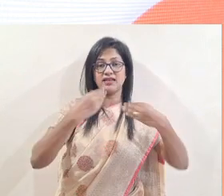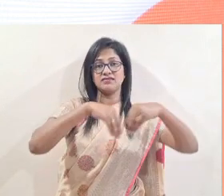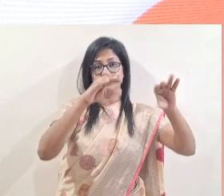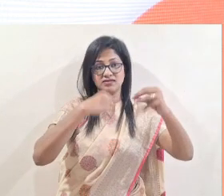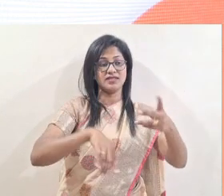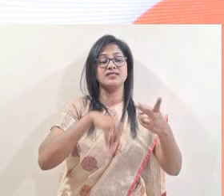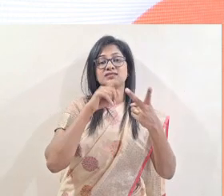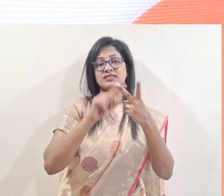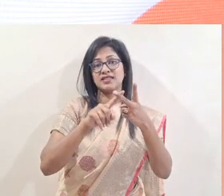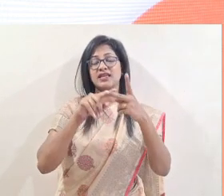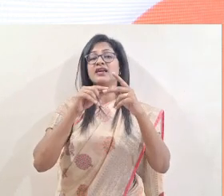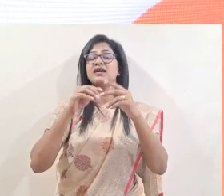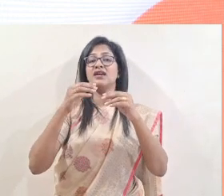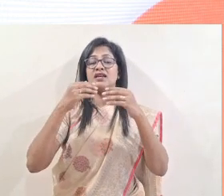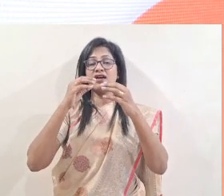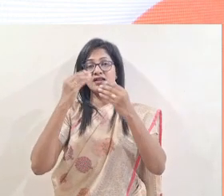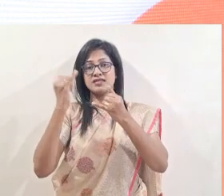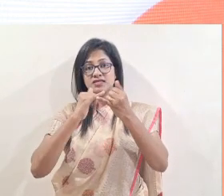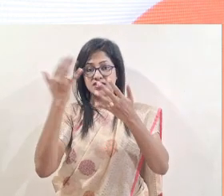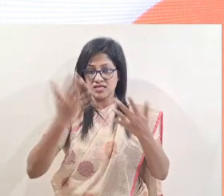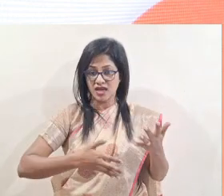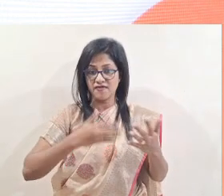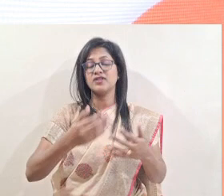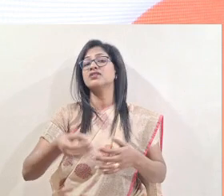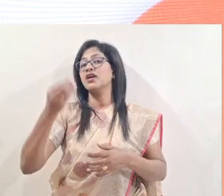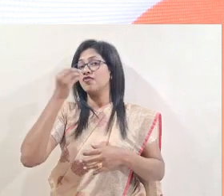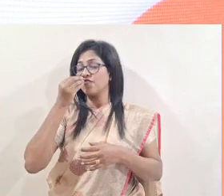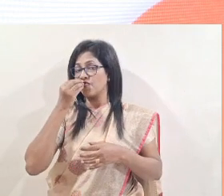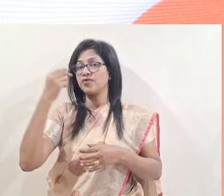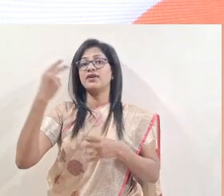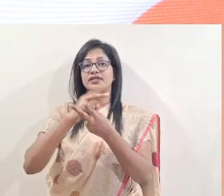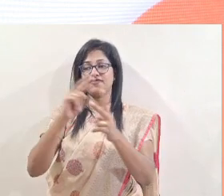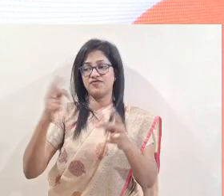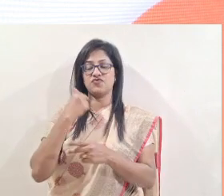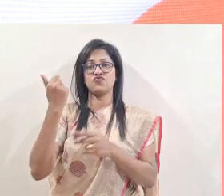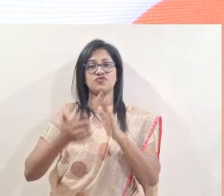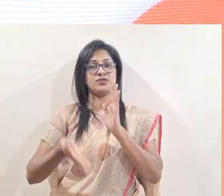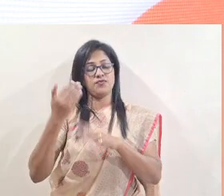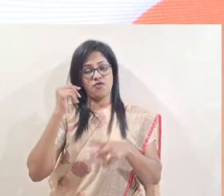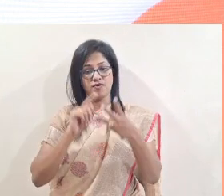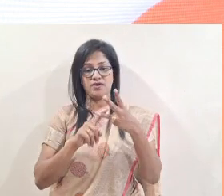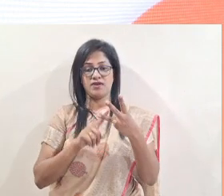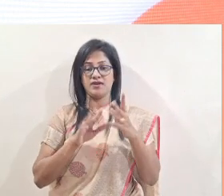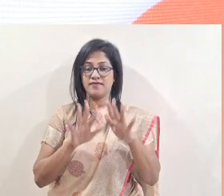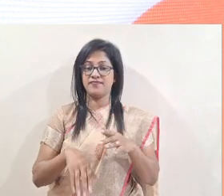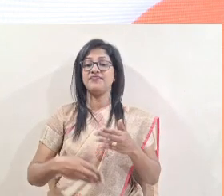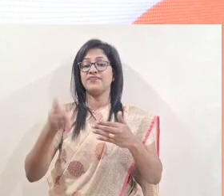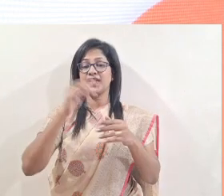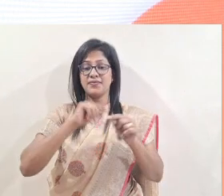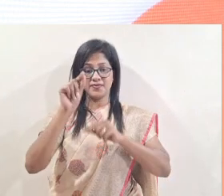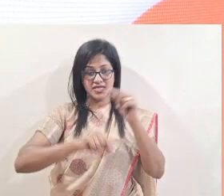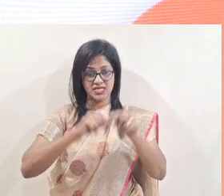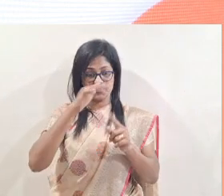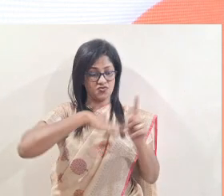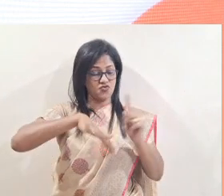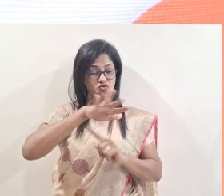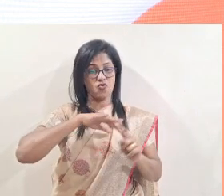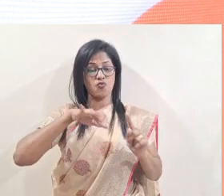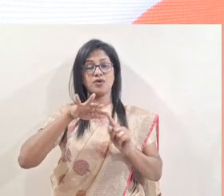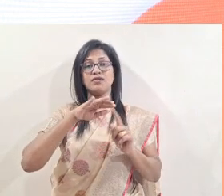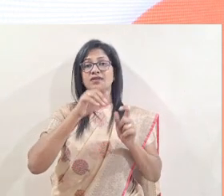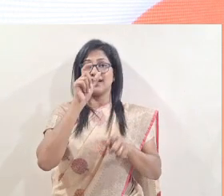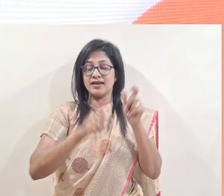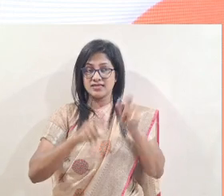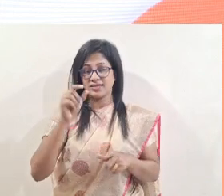food and multipurpose stores are another one, and next is the percentage of local customer is actually about